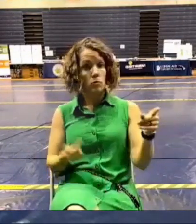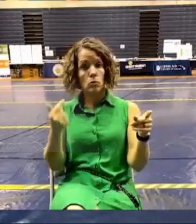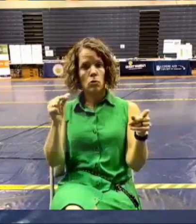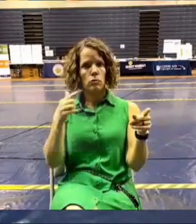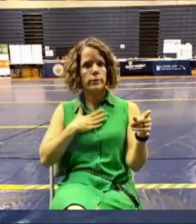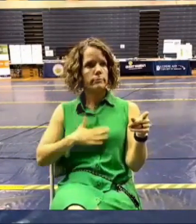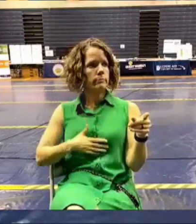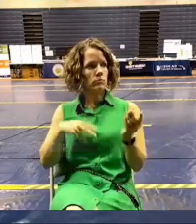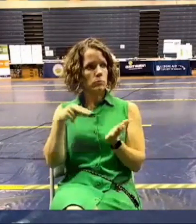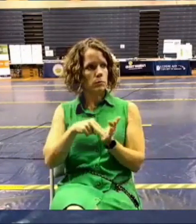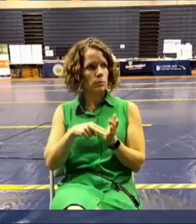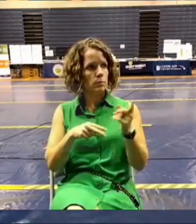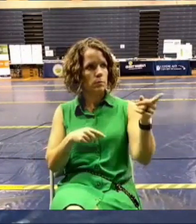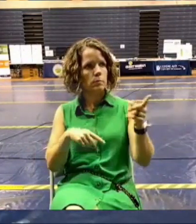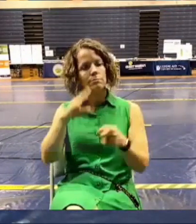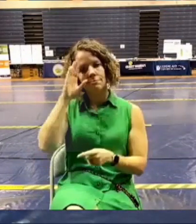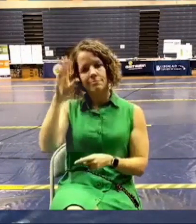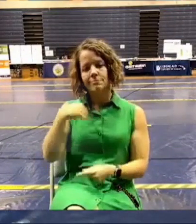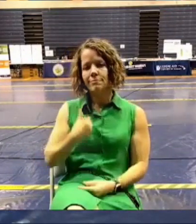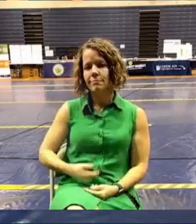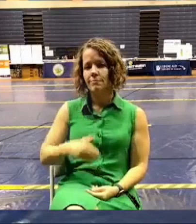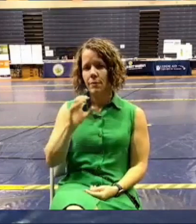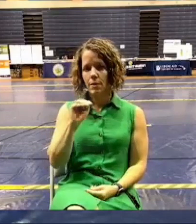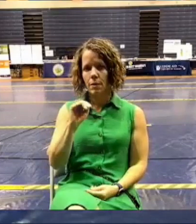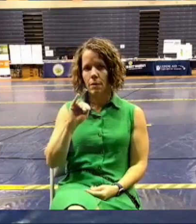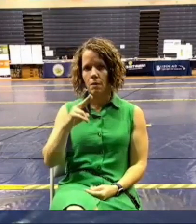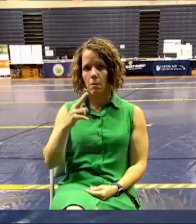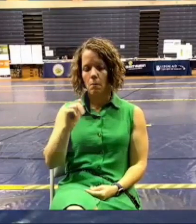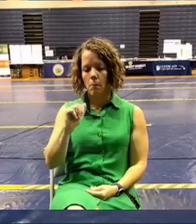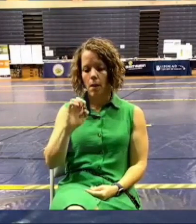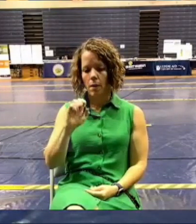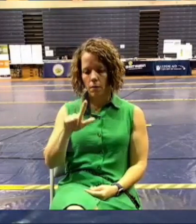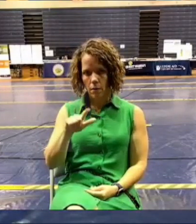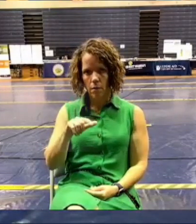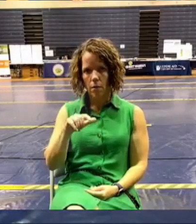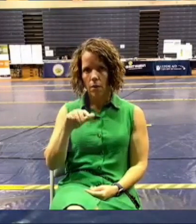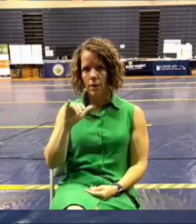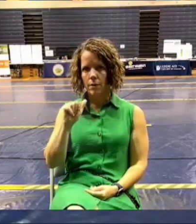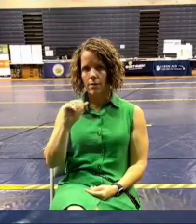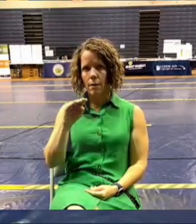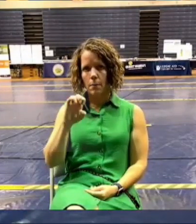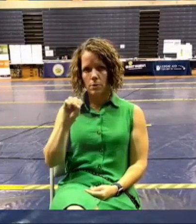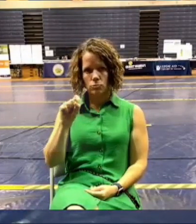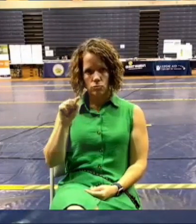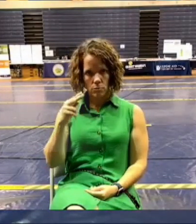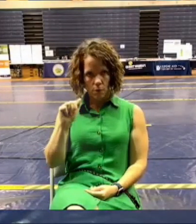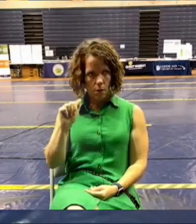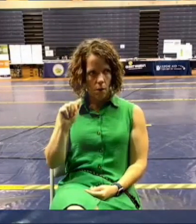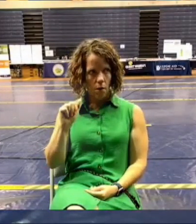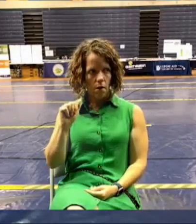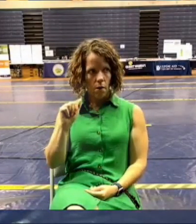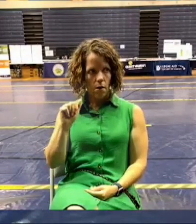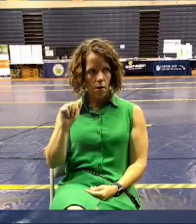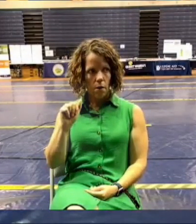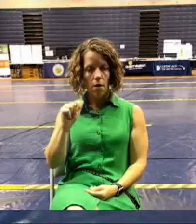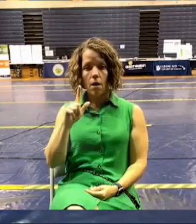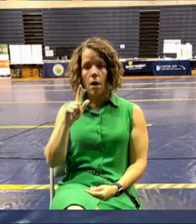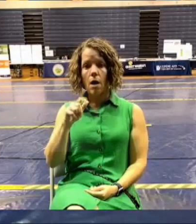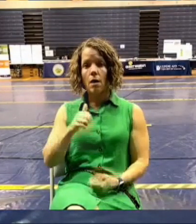Sir, we're going to go here. Yes. Good evening. My name is Michael Yamashita. I'm currently living on Oahu, not in